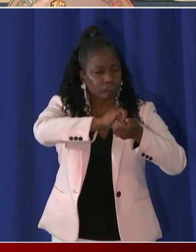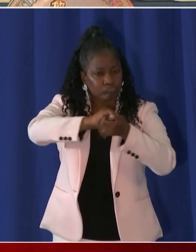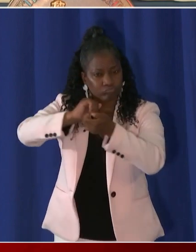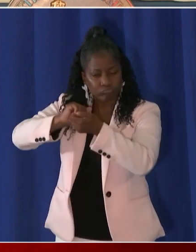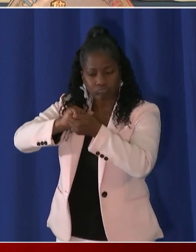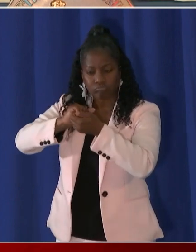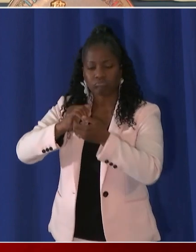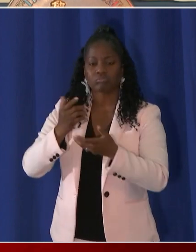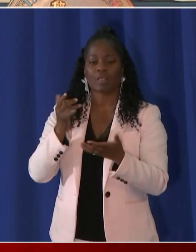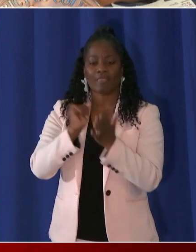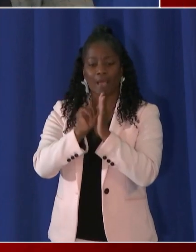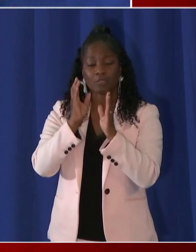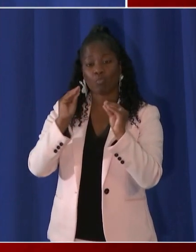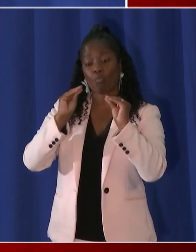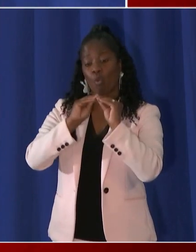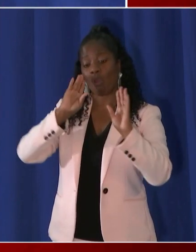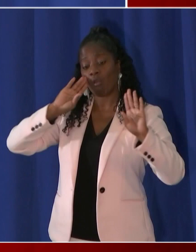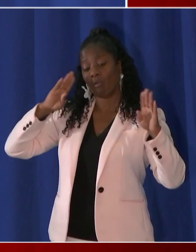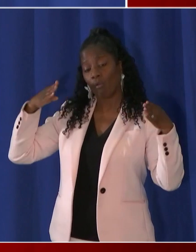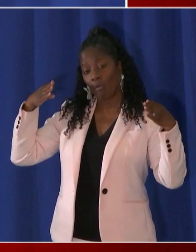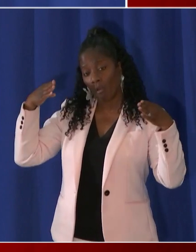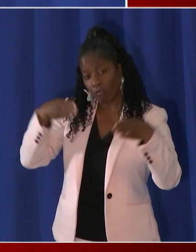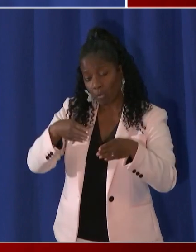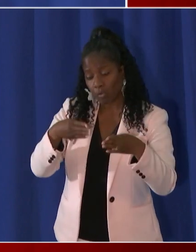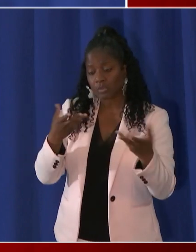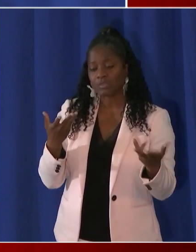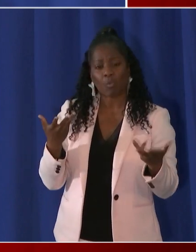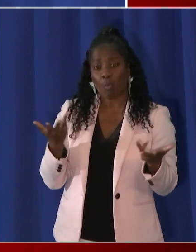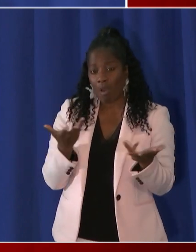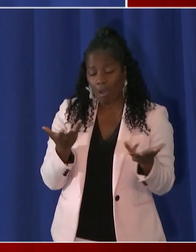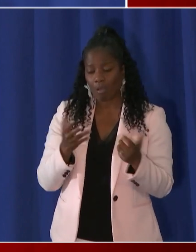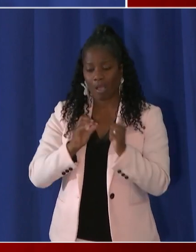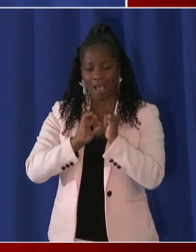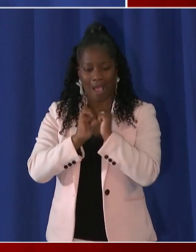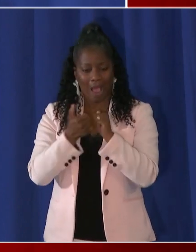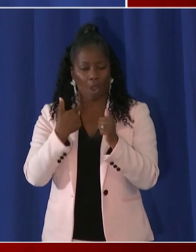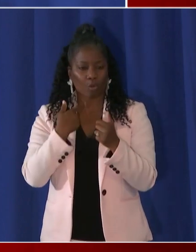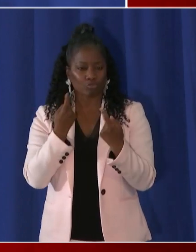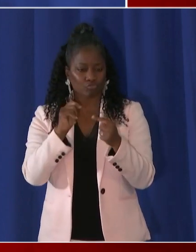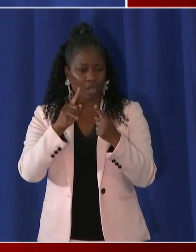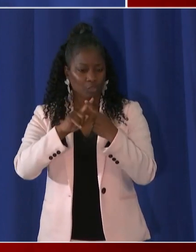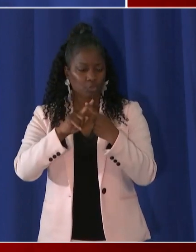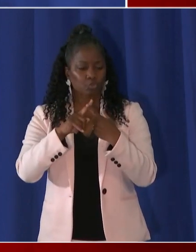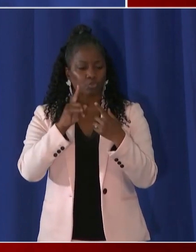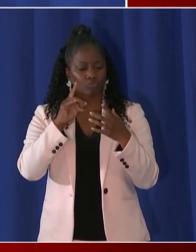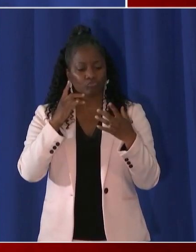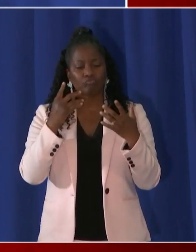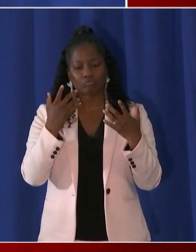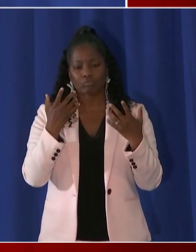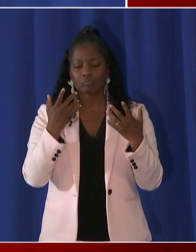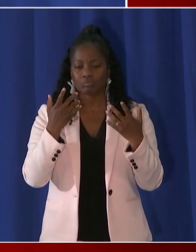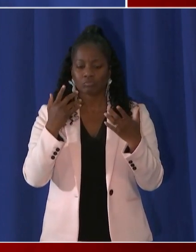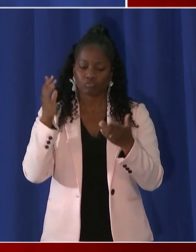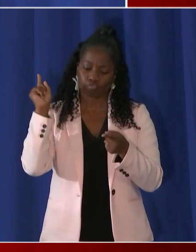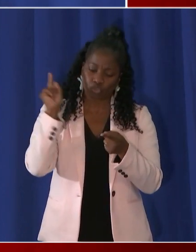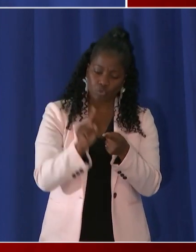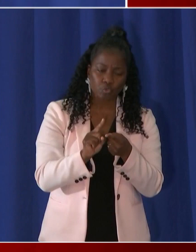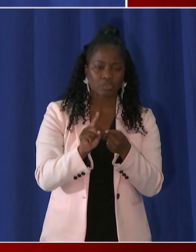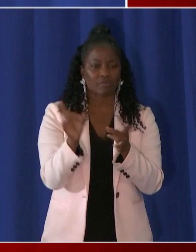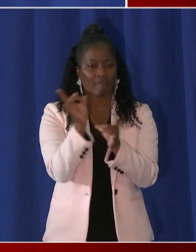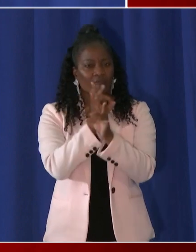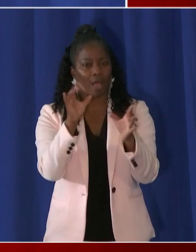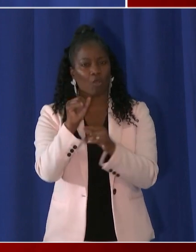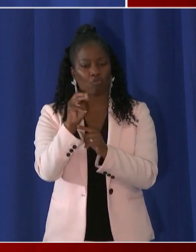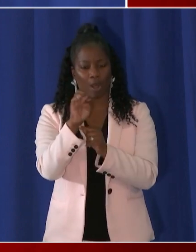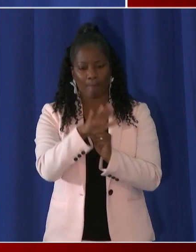collaboration that is focused on how we are attacking violent crime in every part of the city. He's